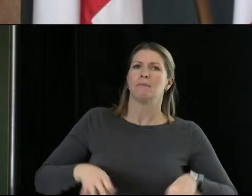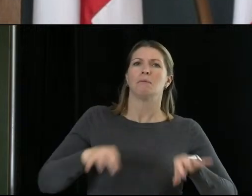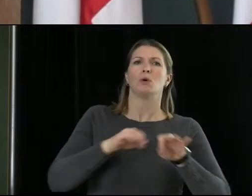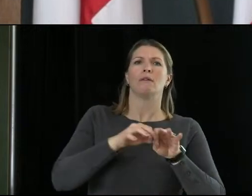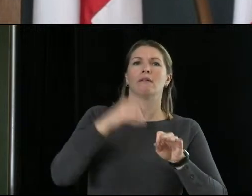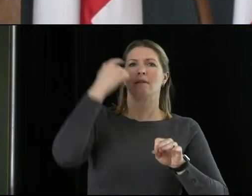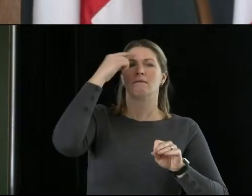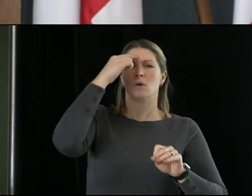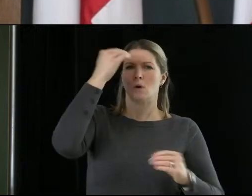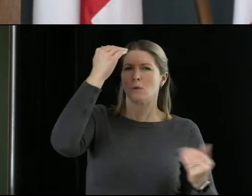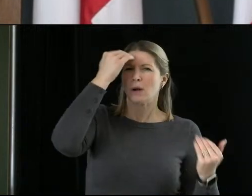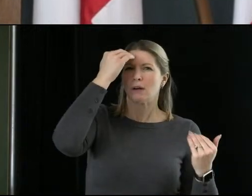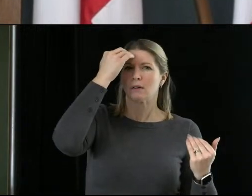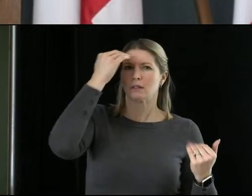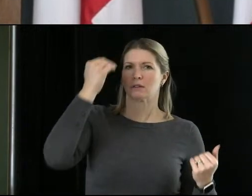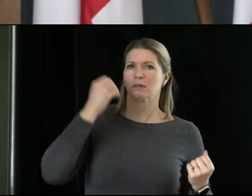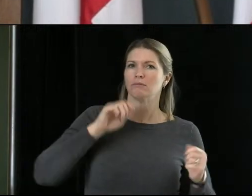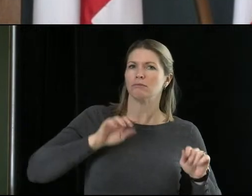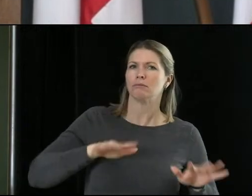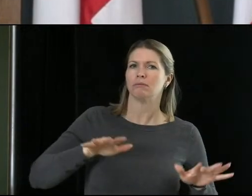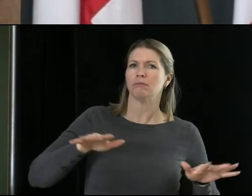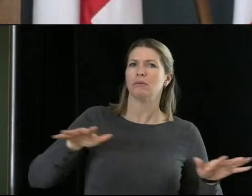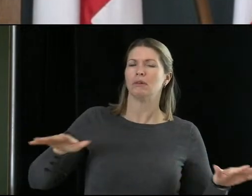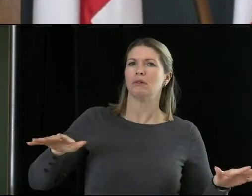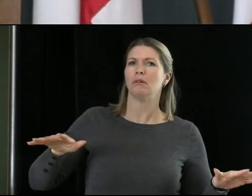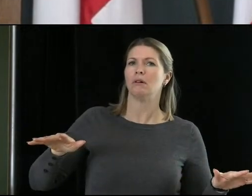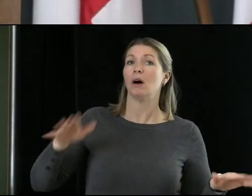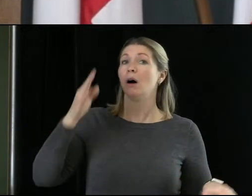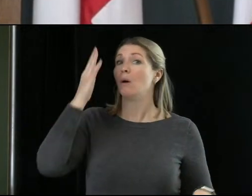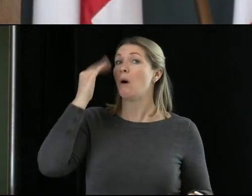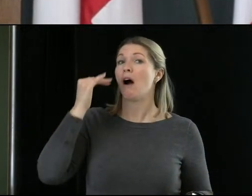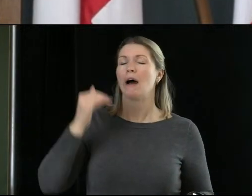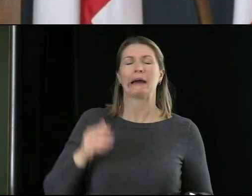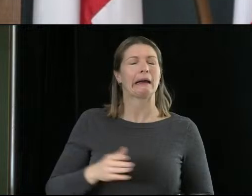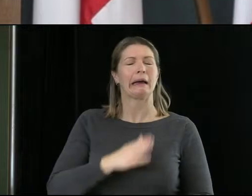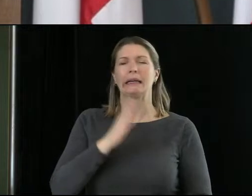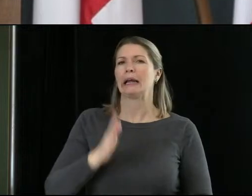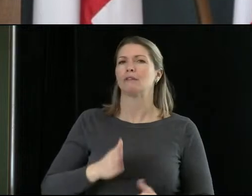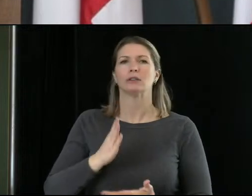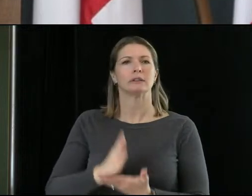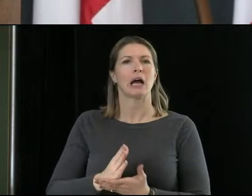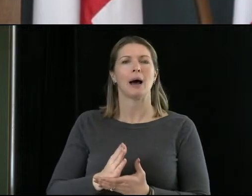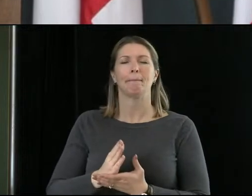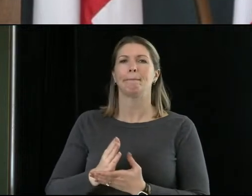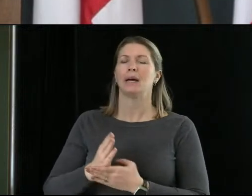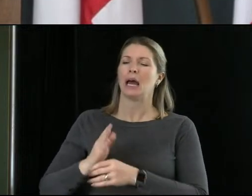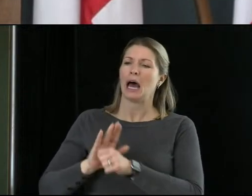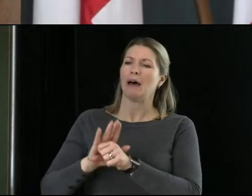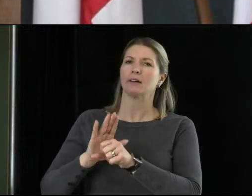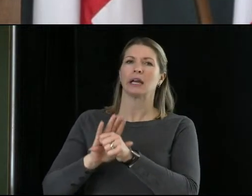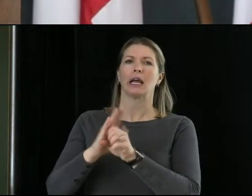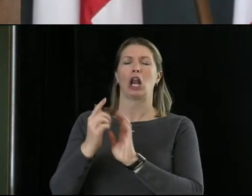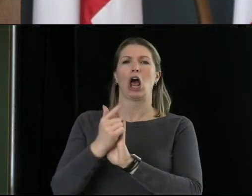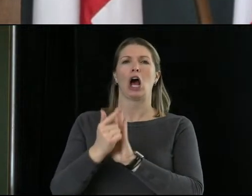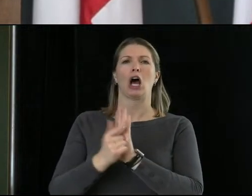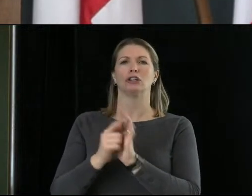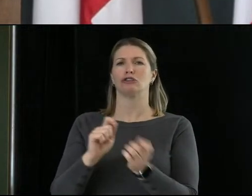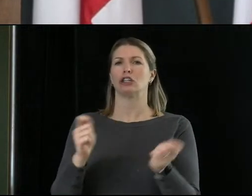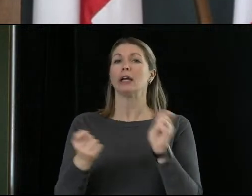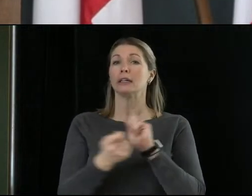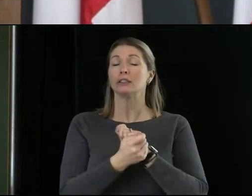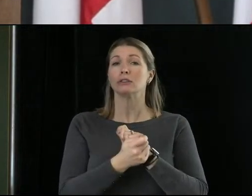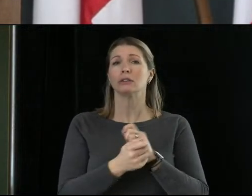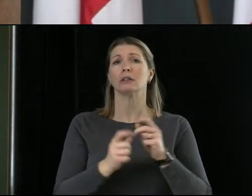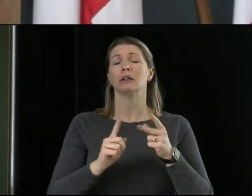heightens awareness and reminds us that we can never stop advocating for laws to change and to